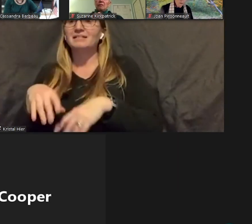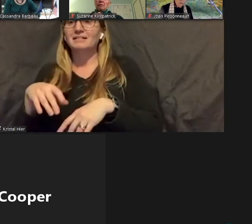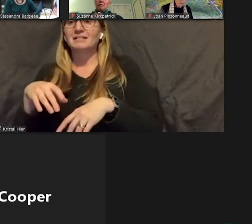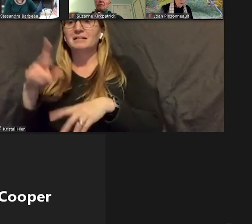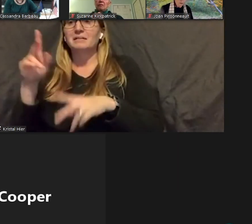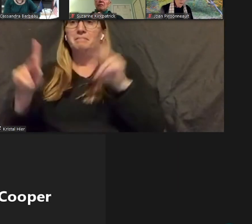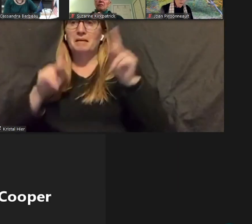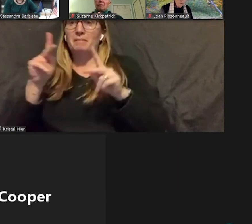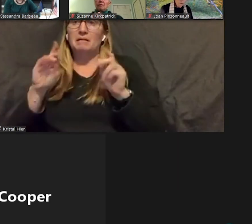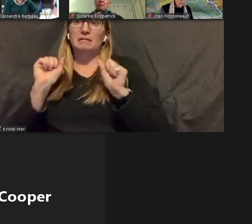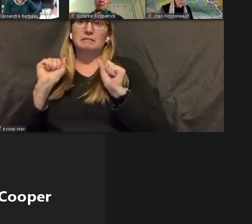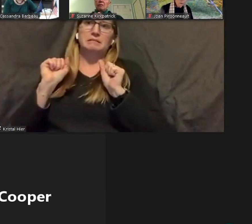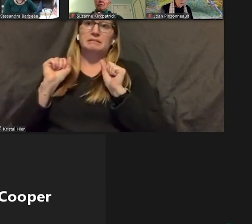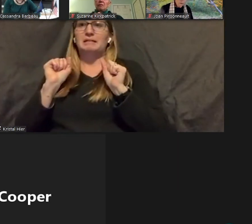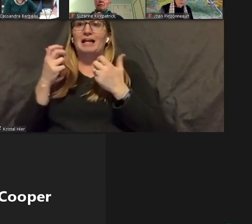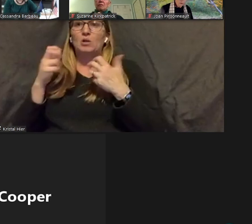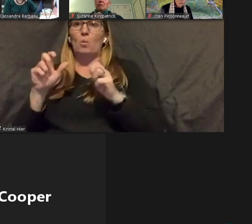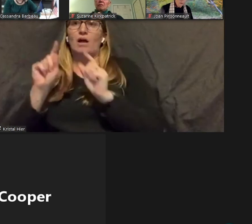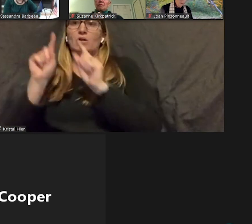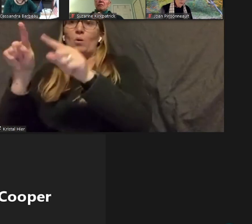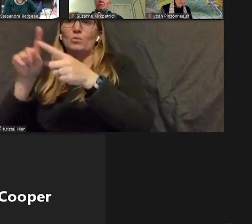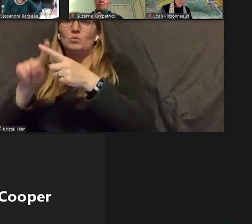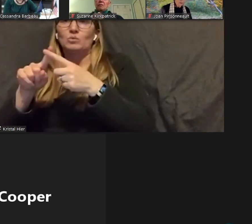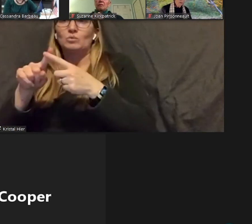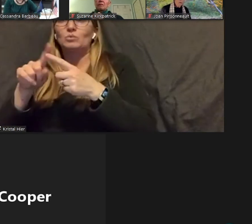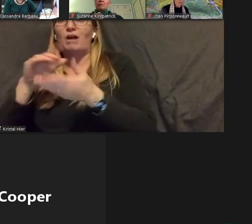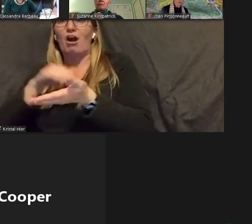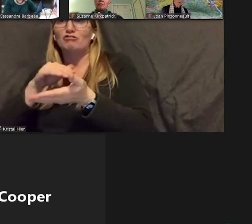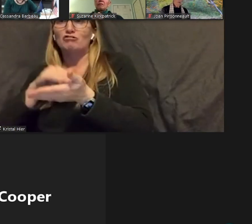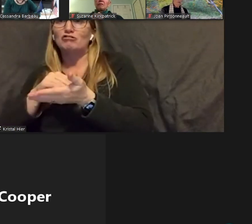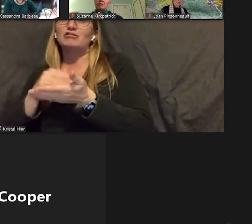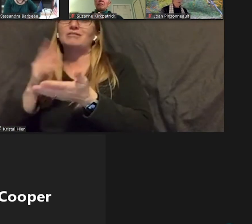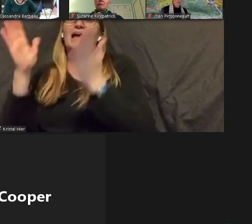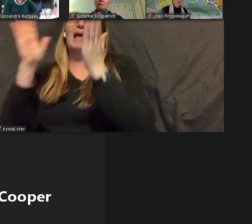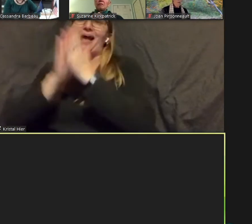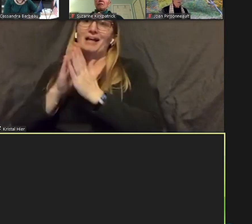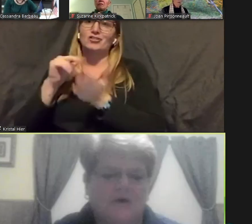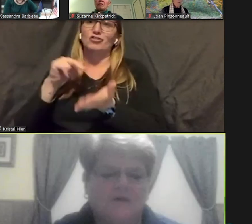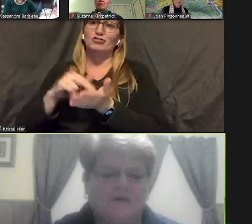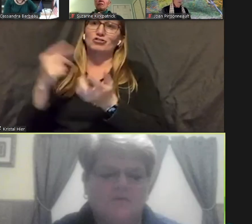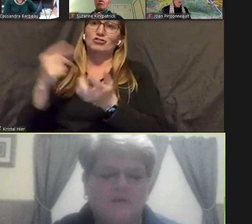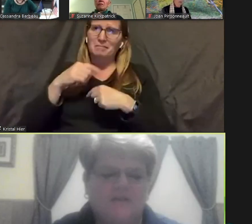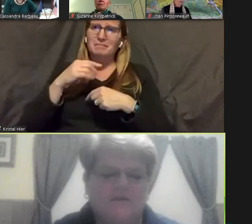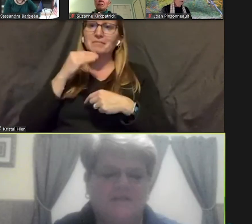little hesitant to go to healthcare facilities. We provided